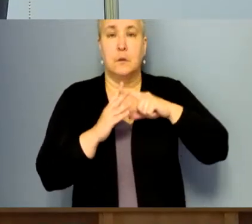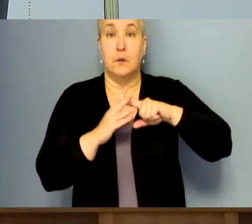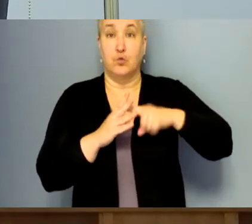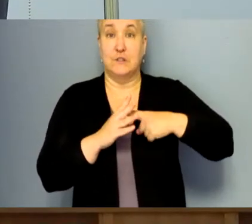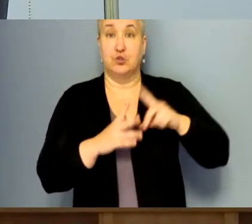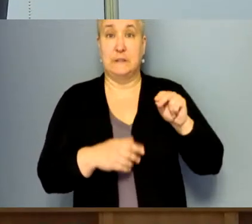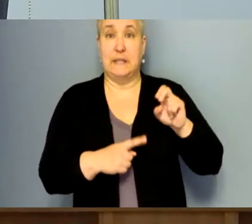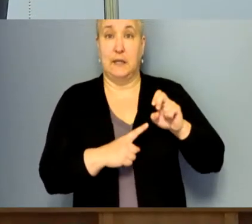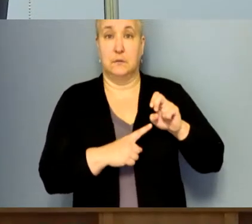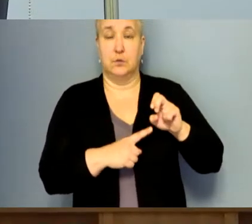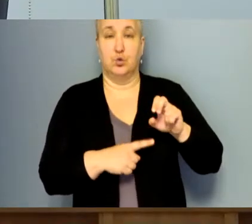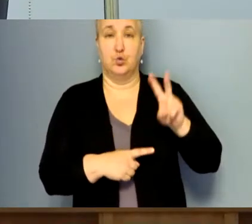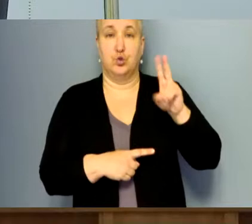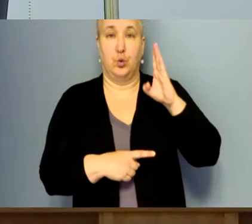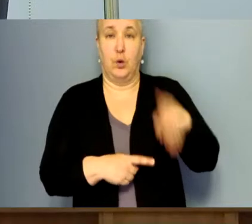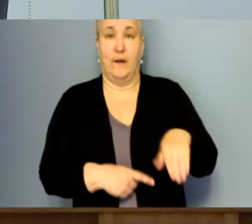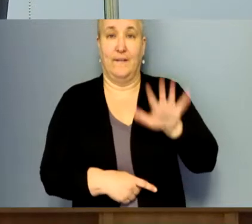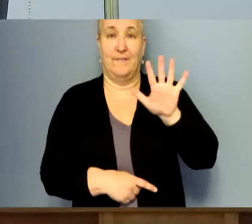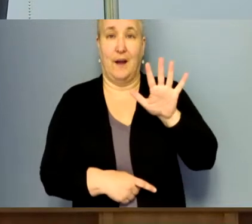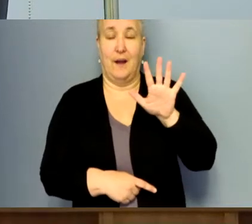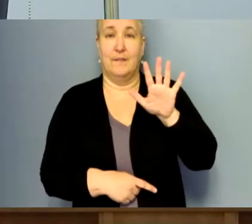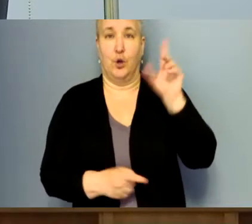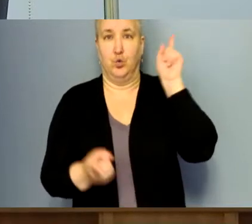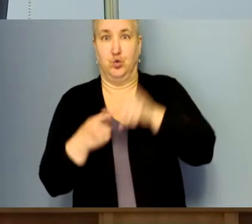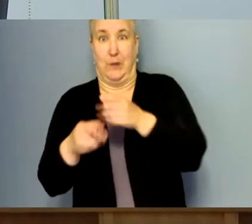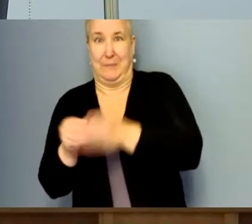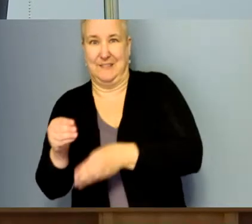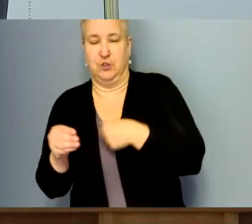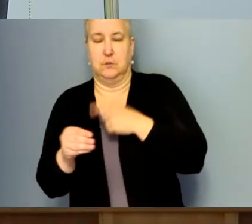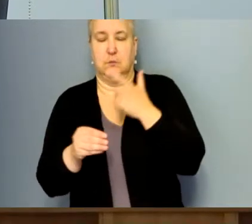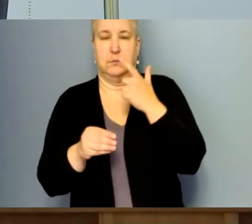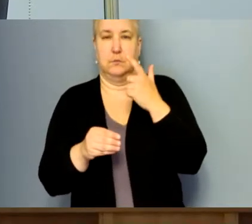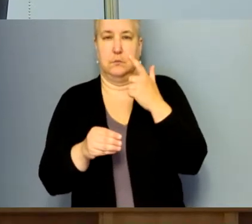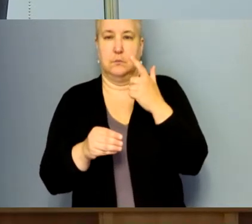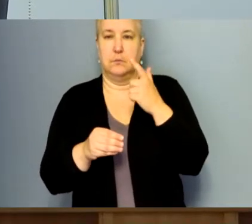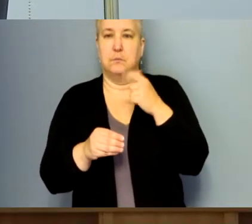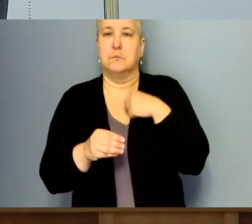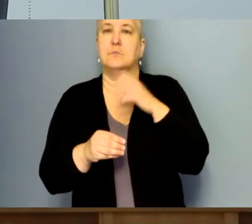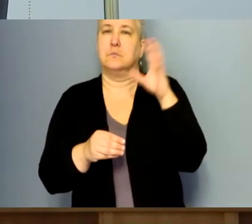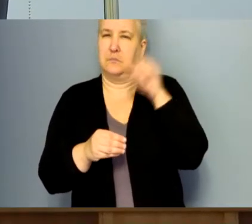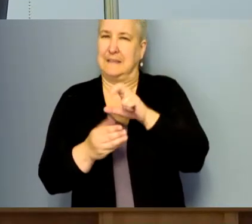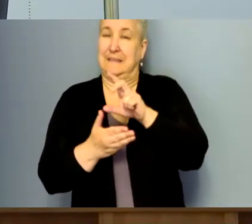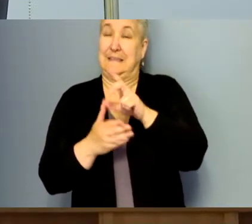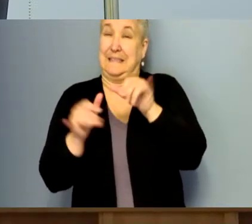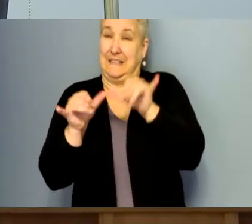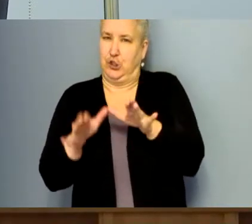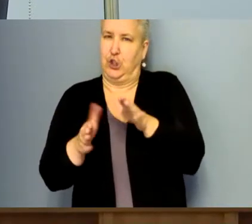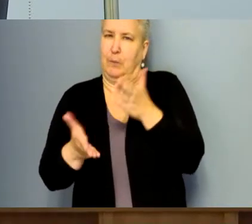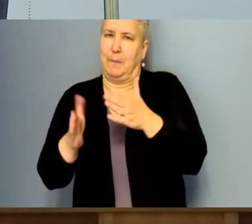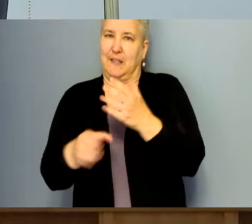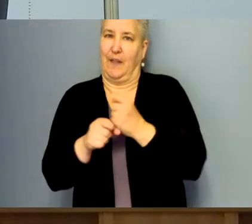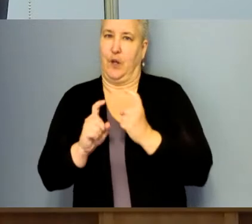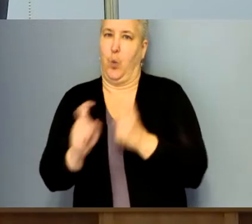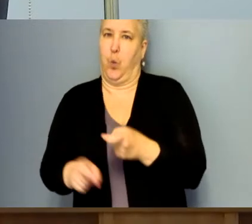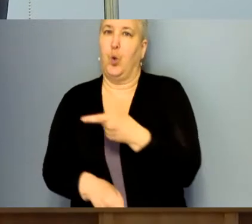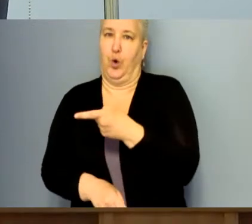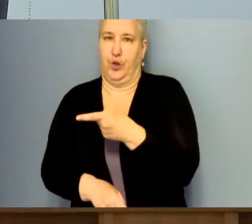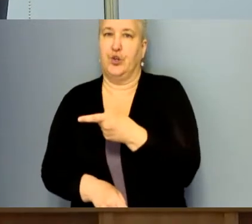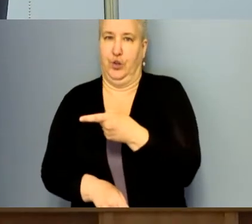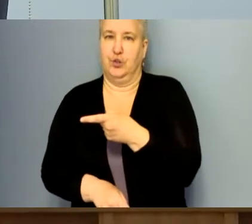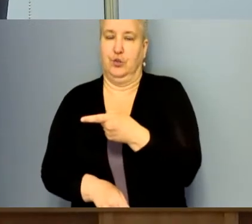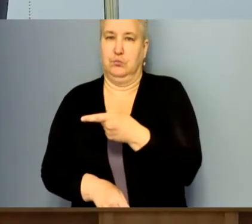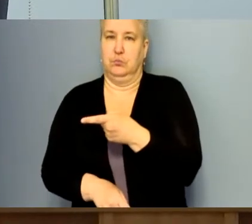date, 2/5/20 to completion, I'm guessing that traffic planning and design was the engineer that probably got awarded the